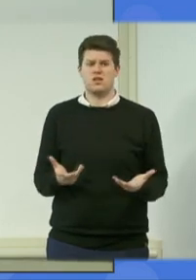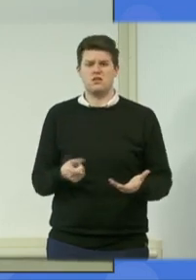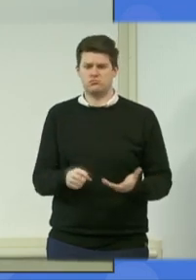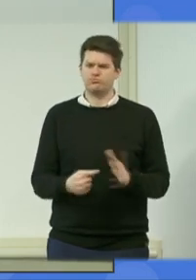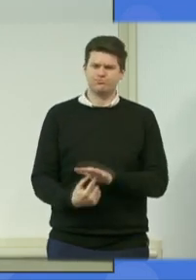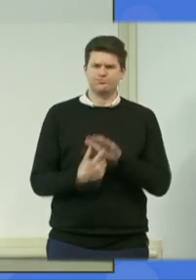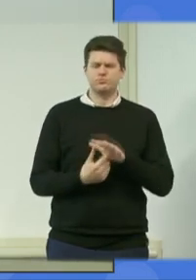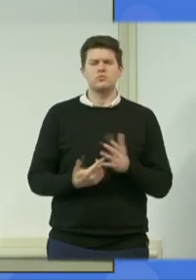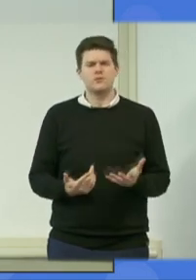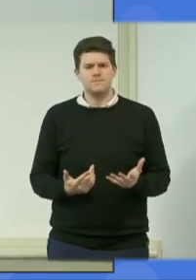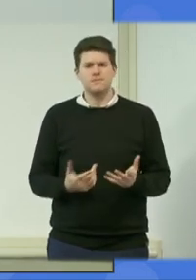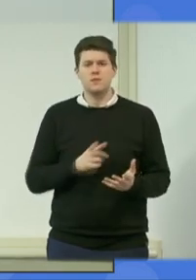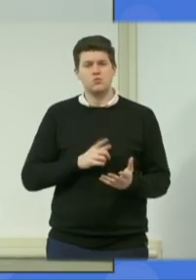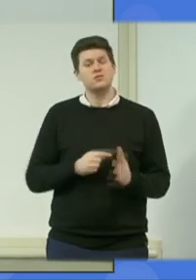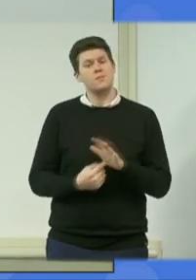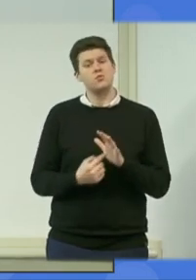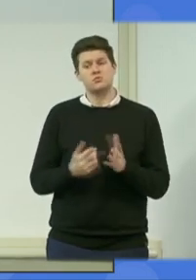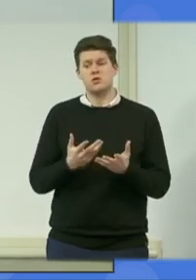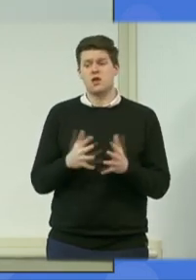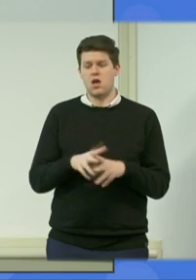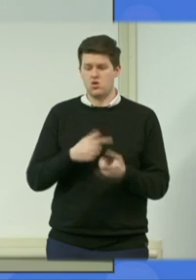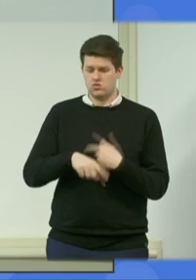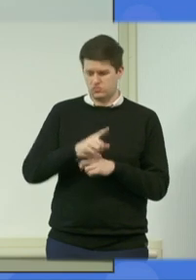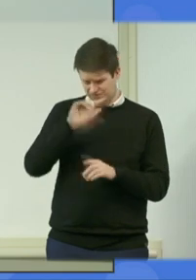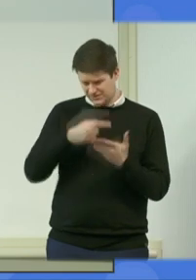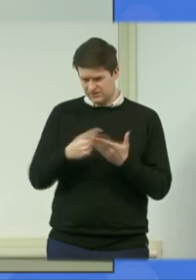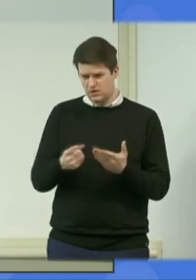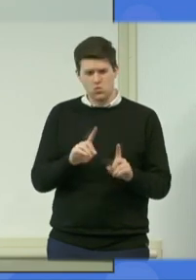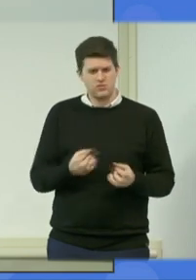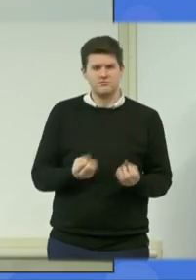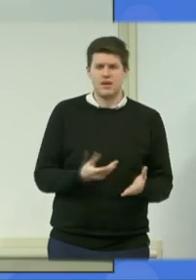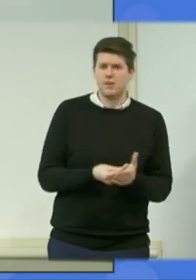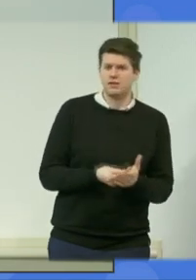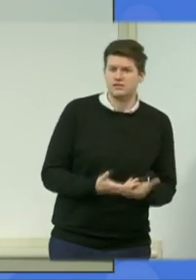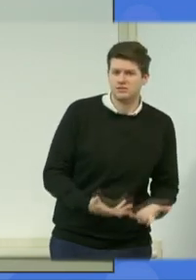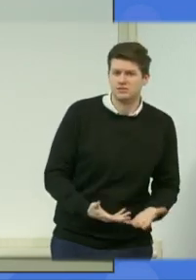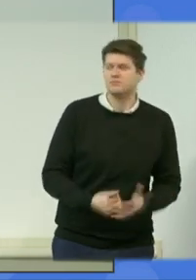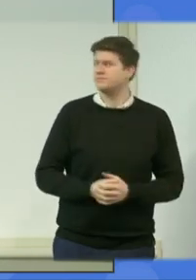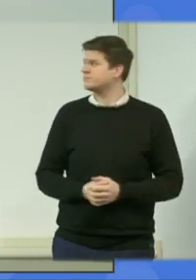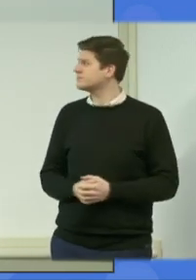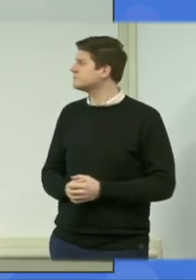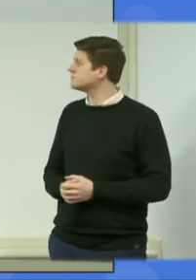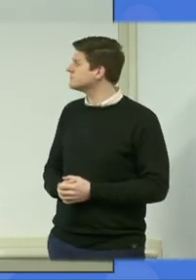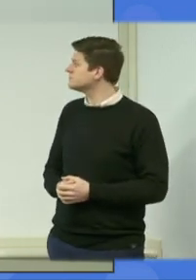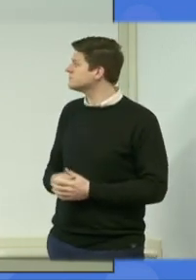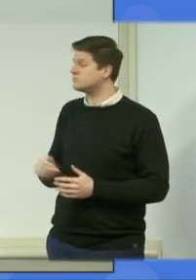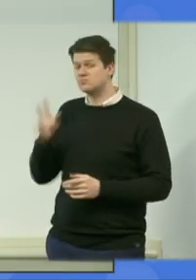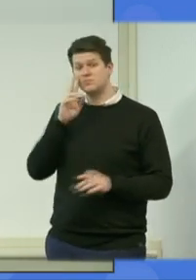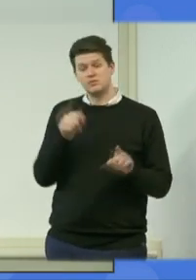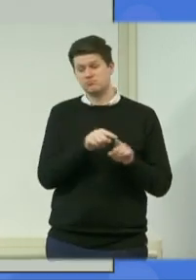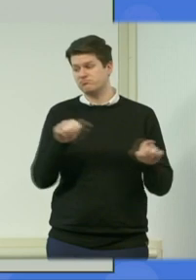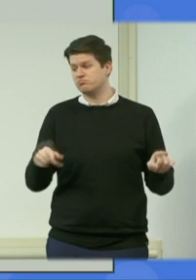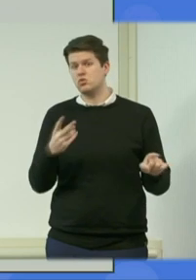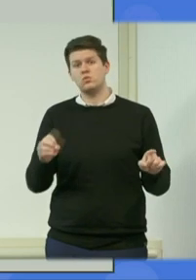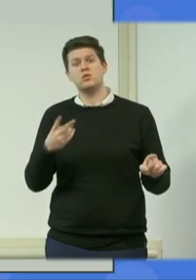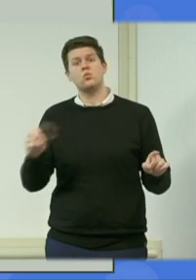to make about how we tax and how we spend. The other thing, just to flag really importantly, you'll see there in 2020 social